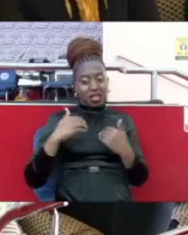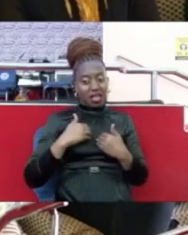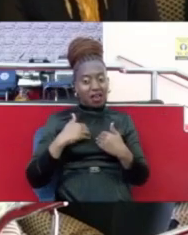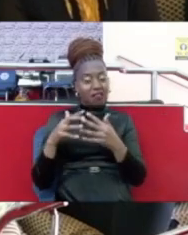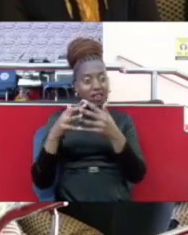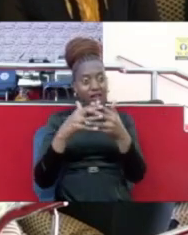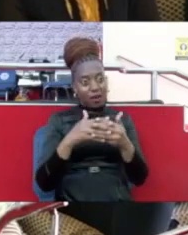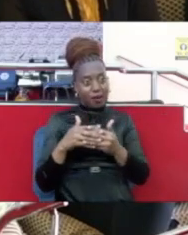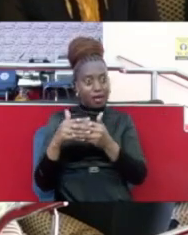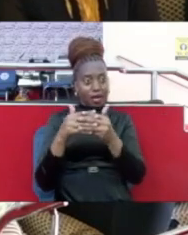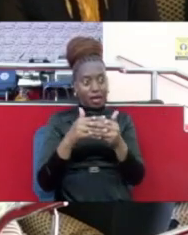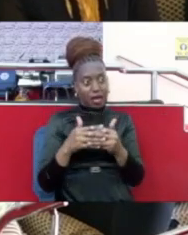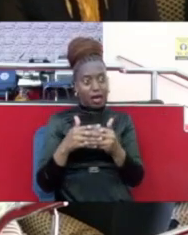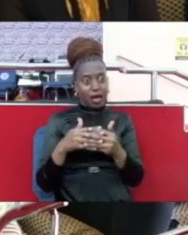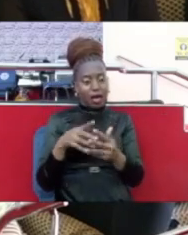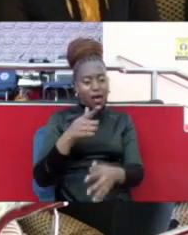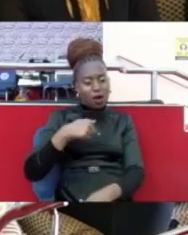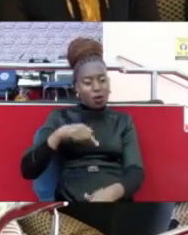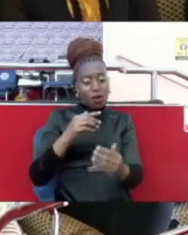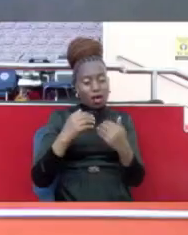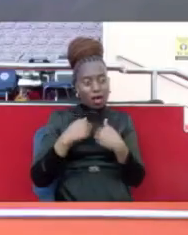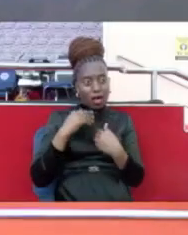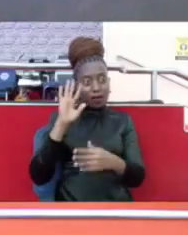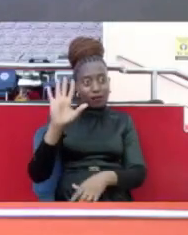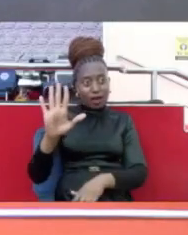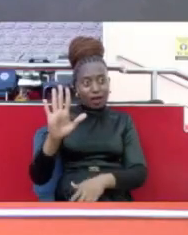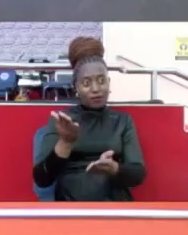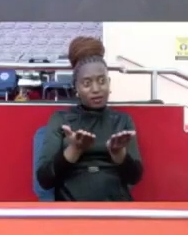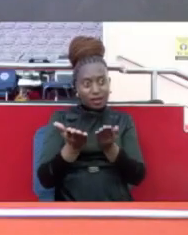We had 5 services a day and